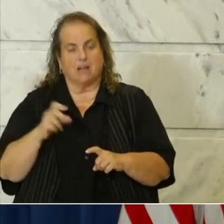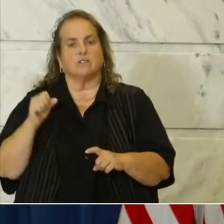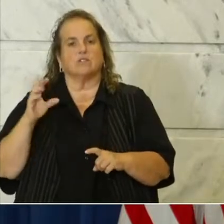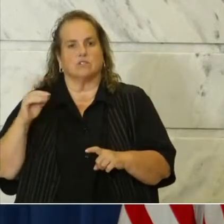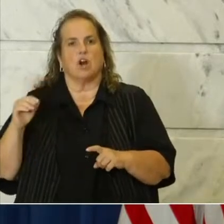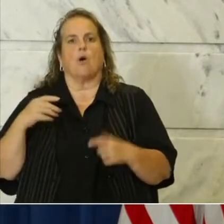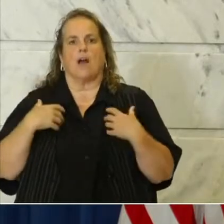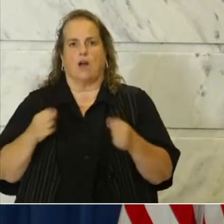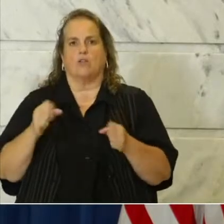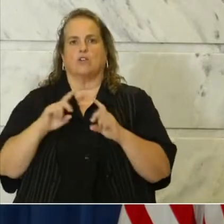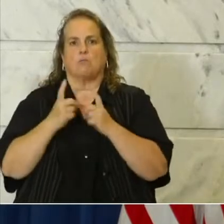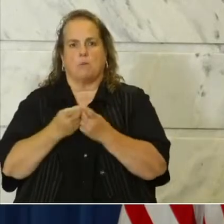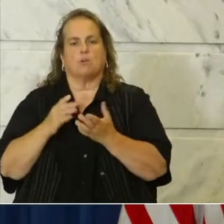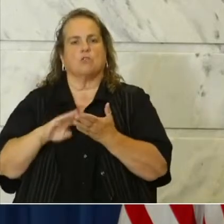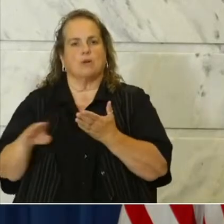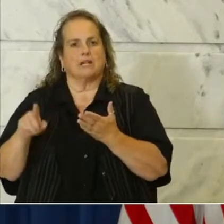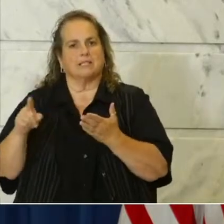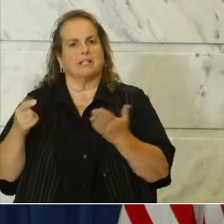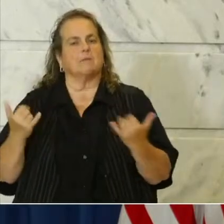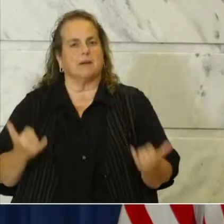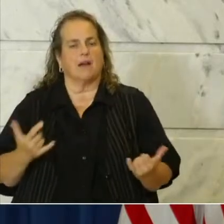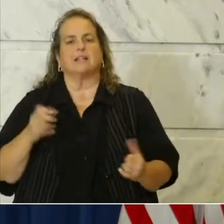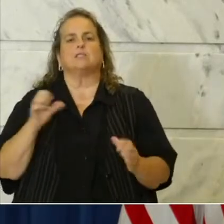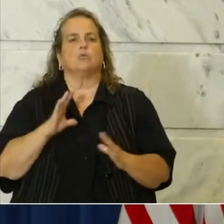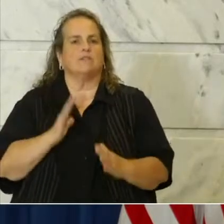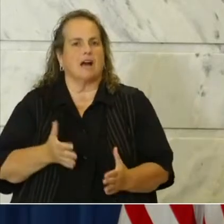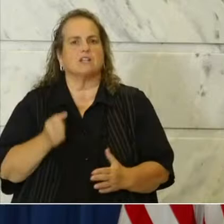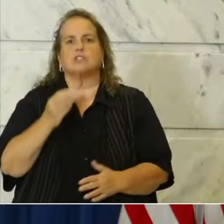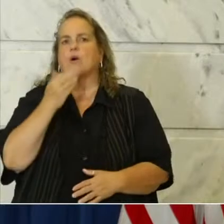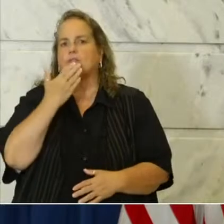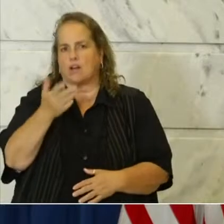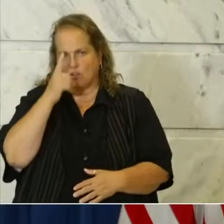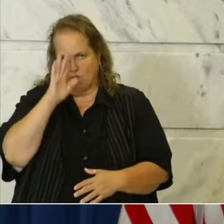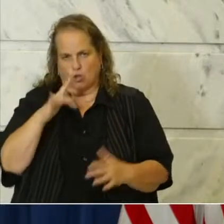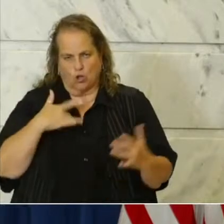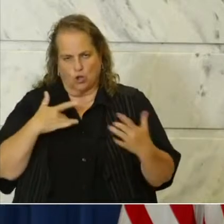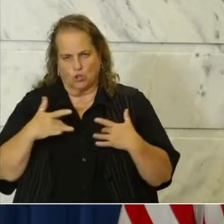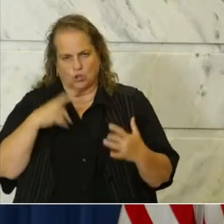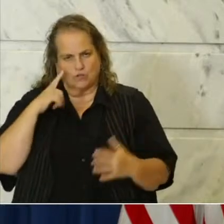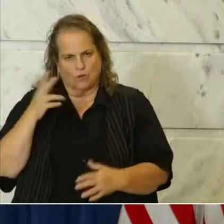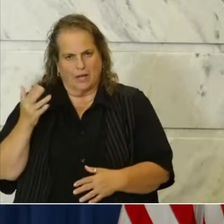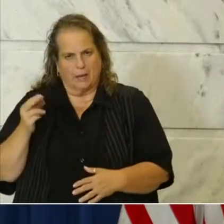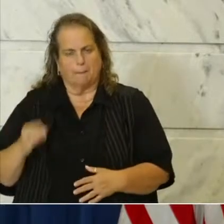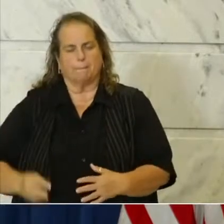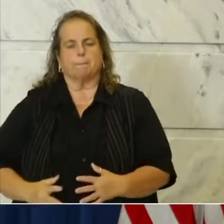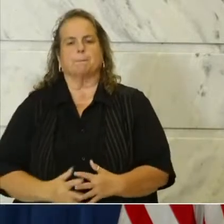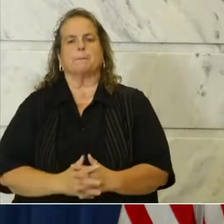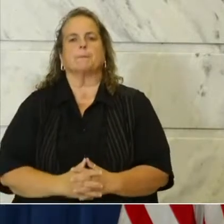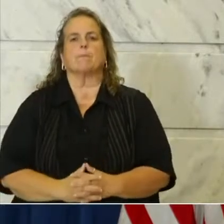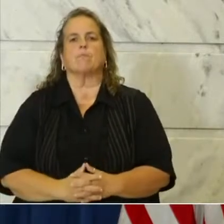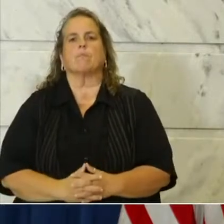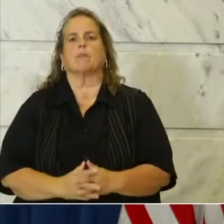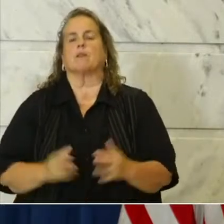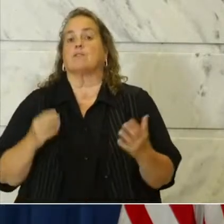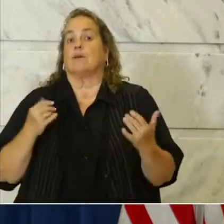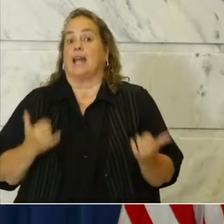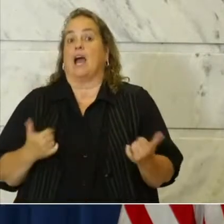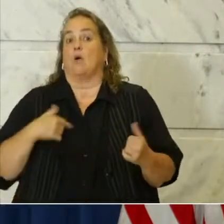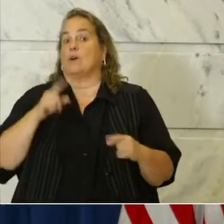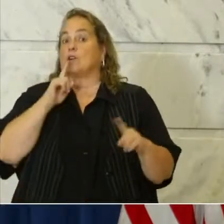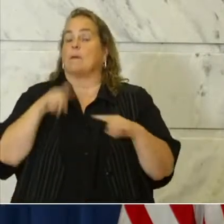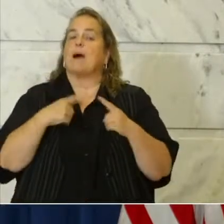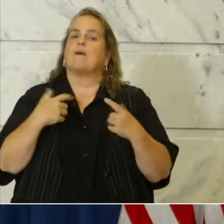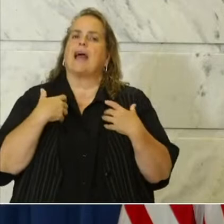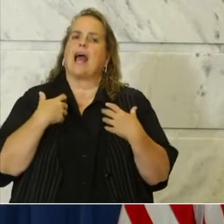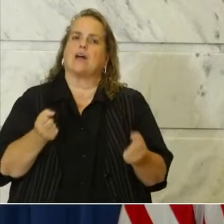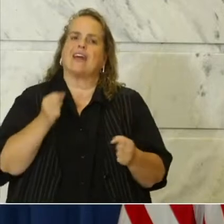health department and is feeling just fine. So thank you all for your concerns with him. So we're talking about Healthy at School today